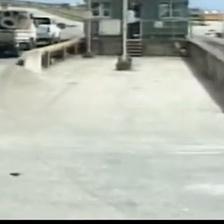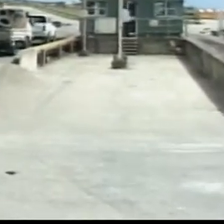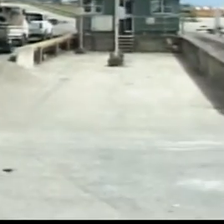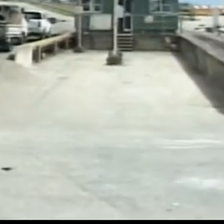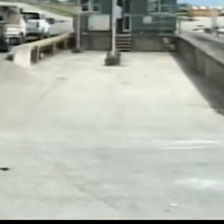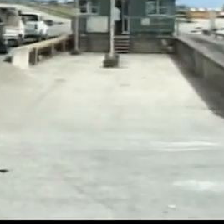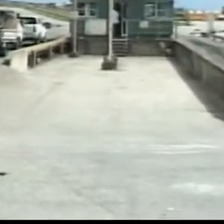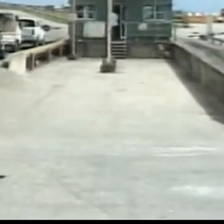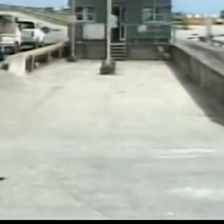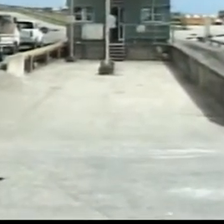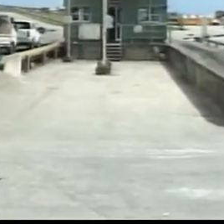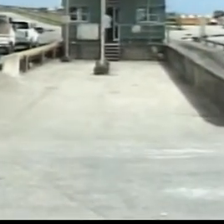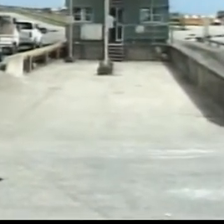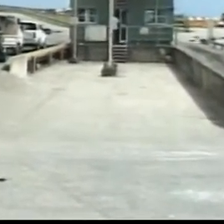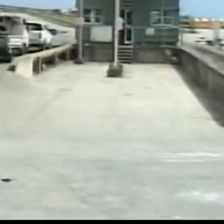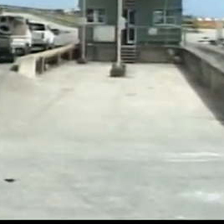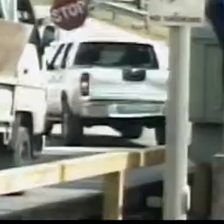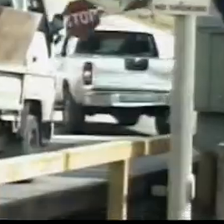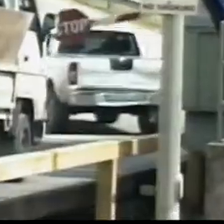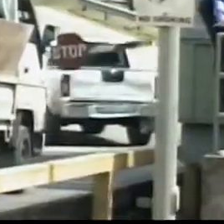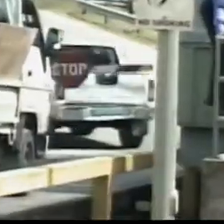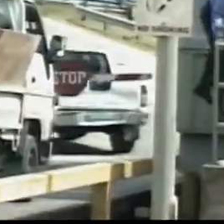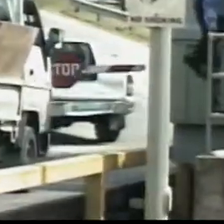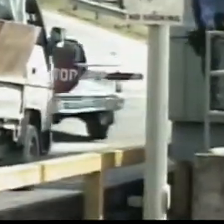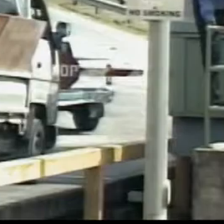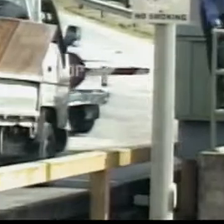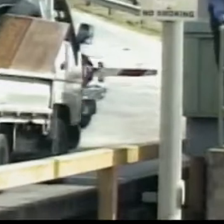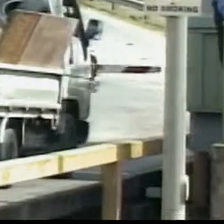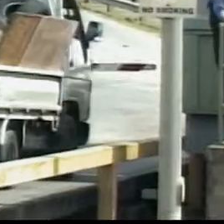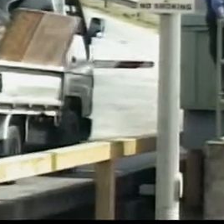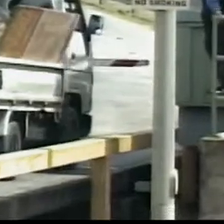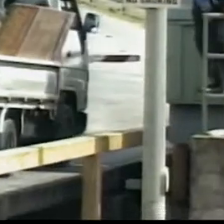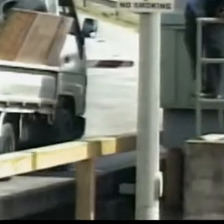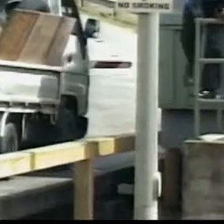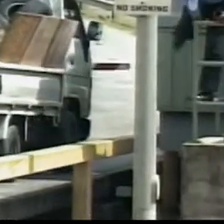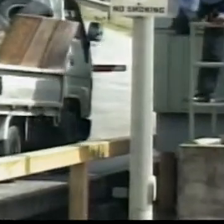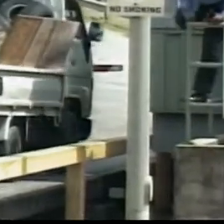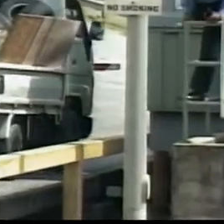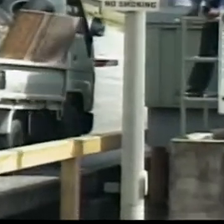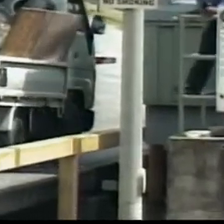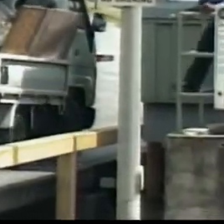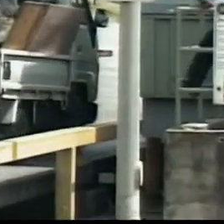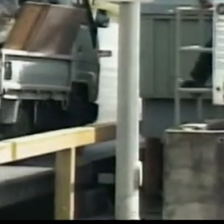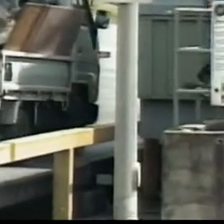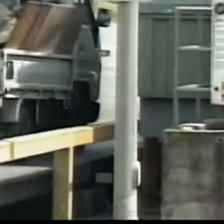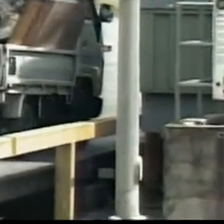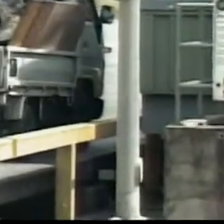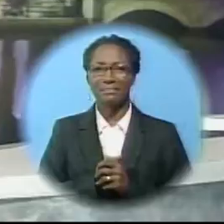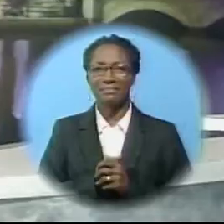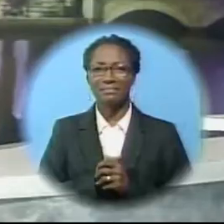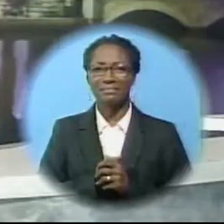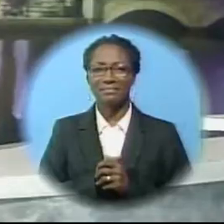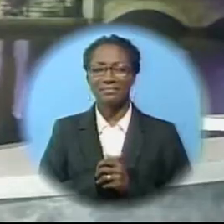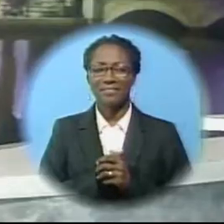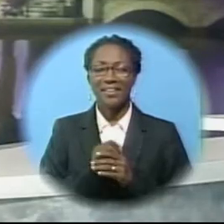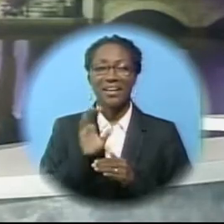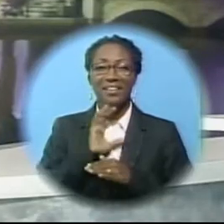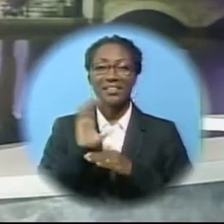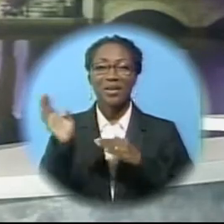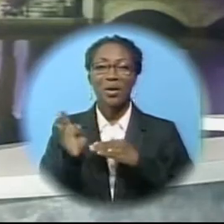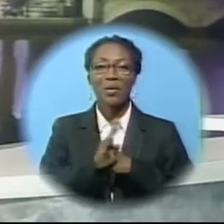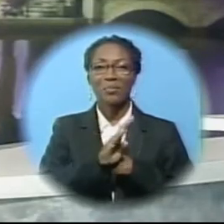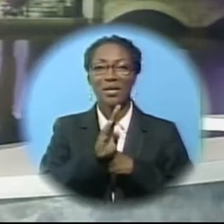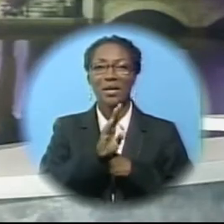potential breeding sites for the Aedes aegypti mosquito. Kent Jerson, CBC News. The